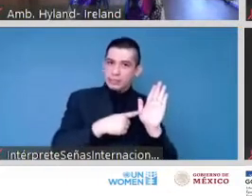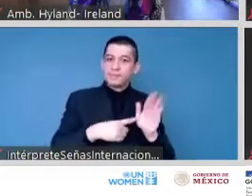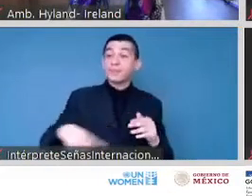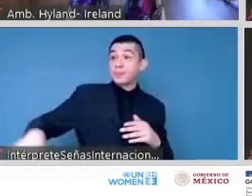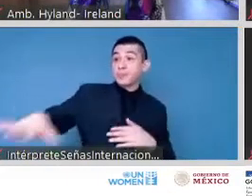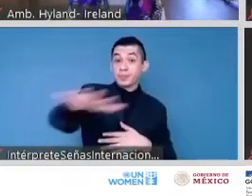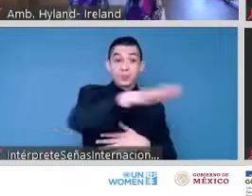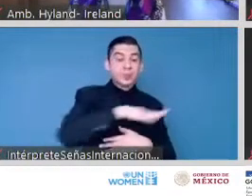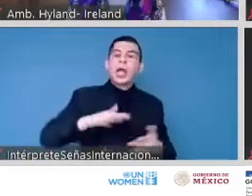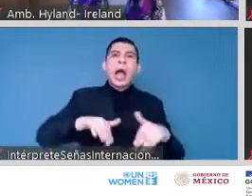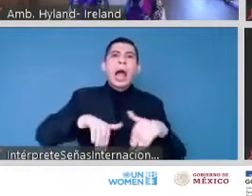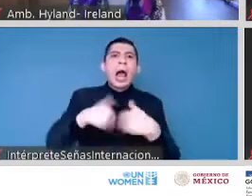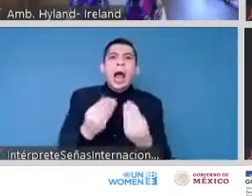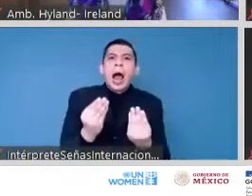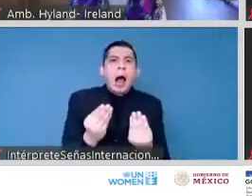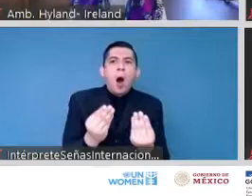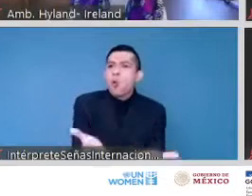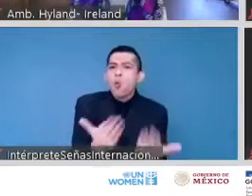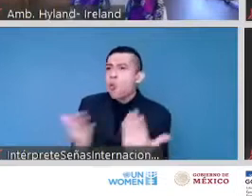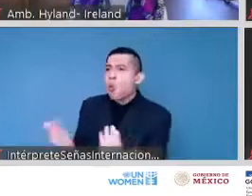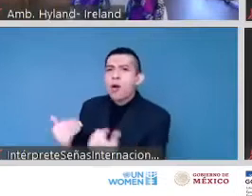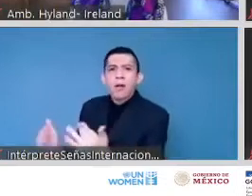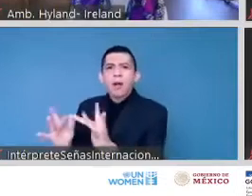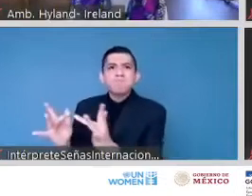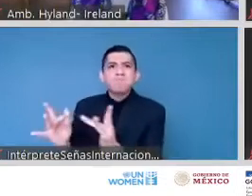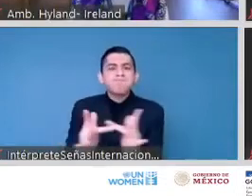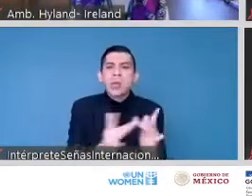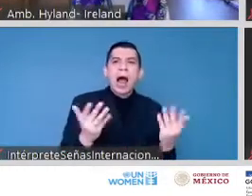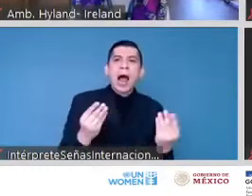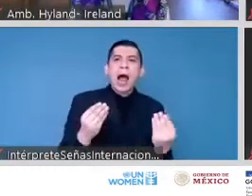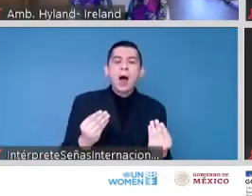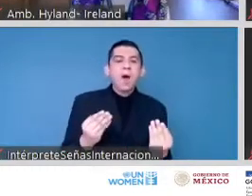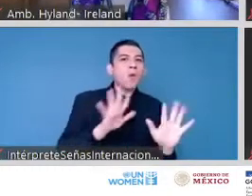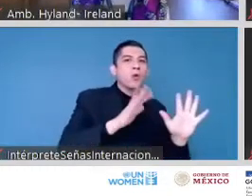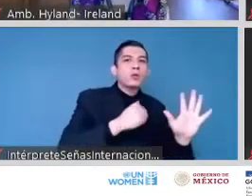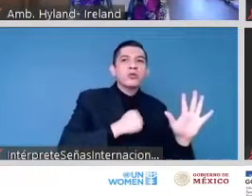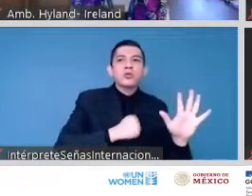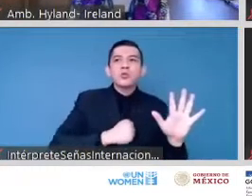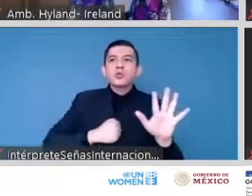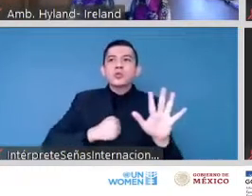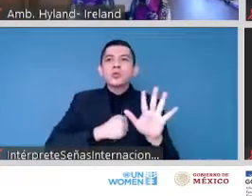domestic communities, that there's real buy-in across the government as well as up and down.